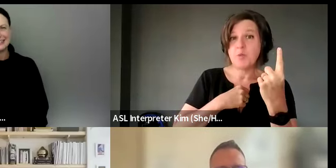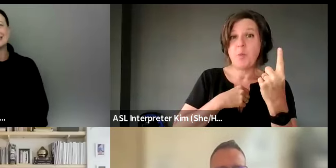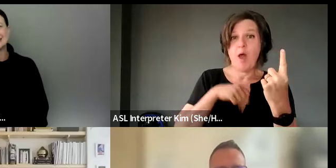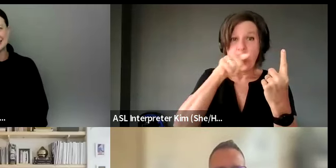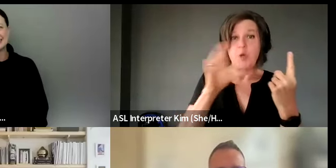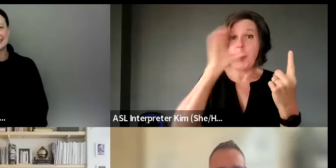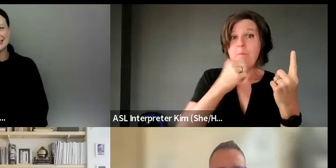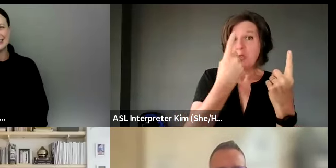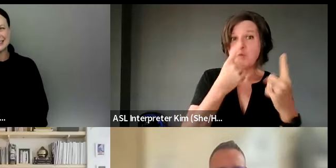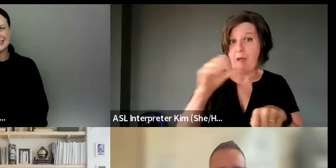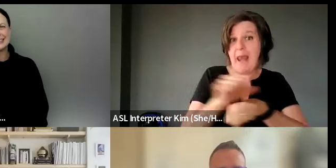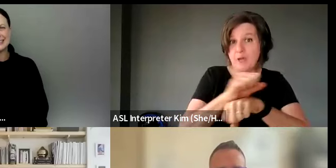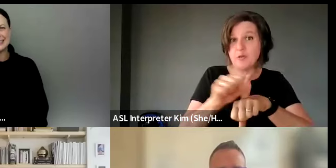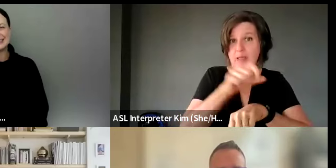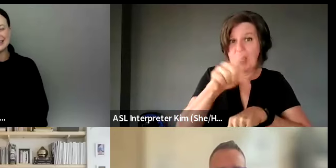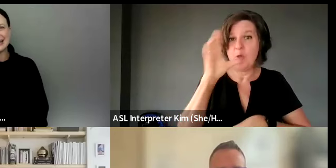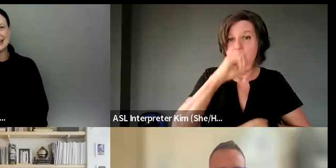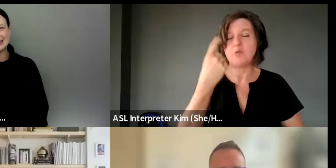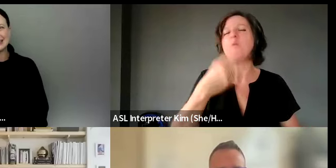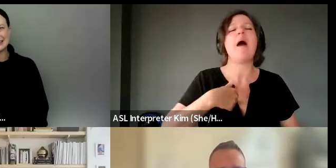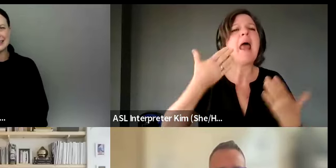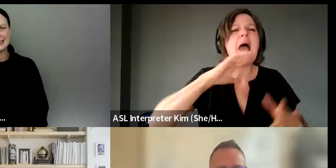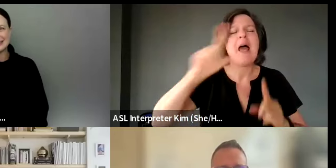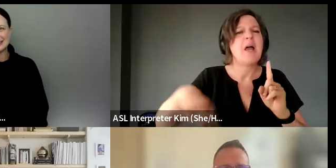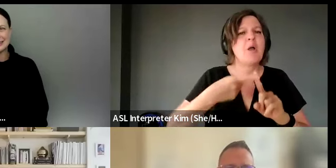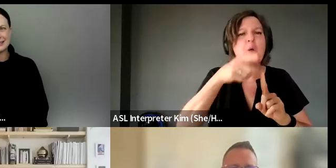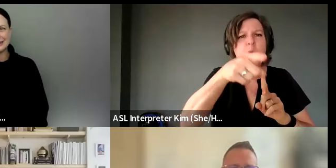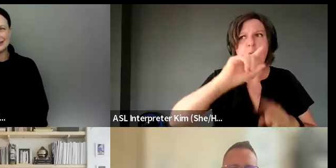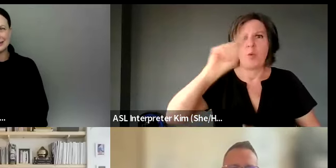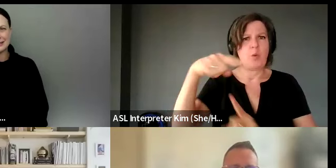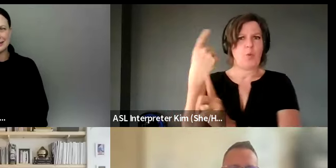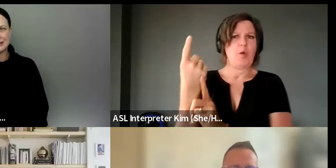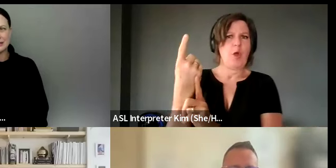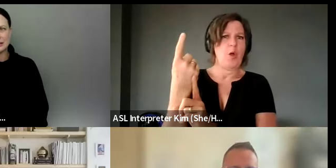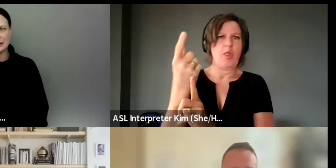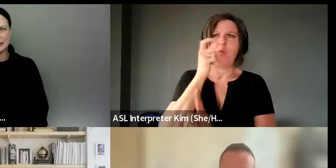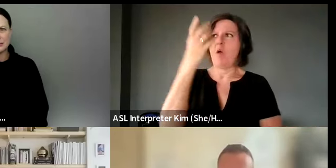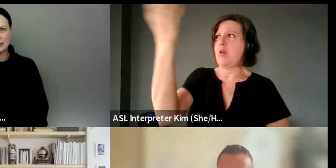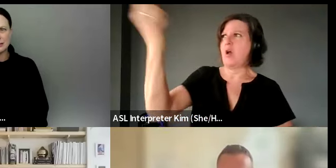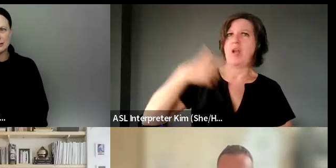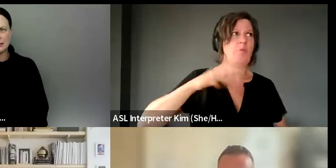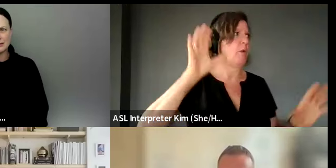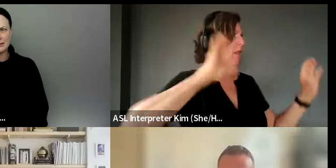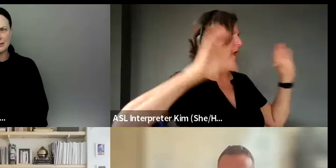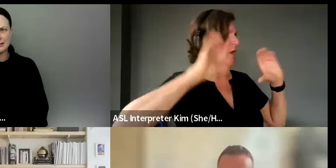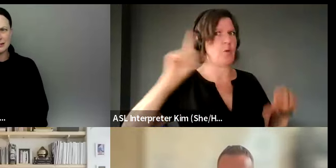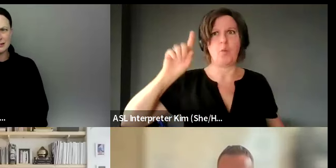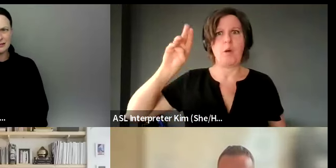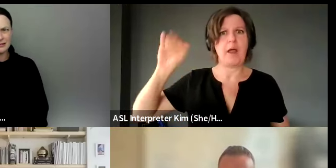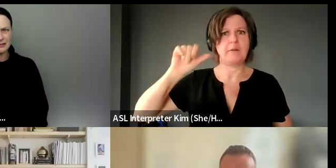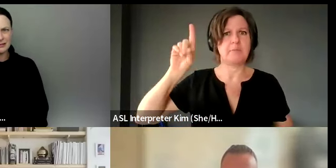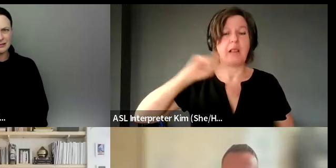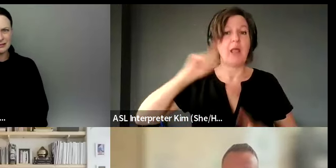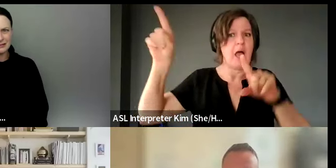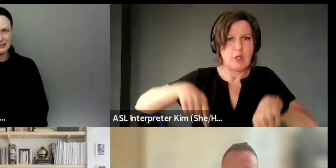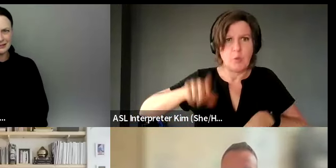actually. Yeah. I don't know when you were the only one who was like gone and we were like, where's Milat? And you came very late. I don't know which